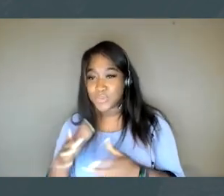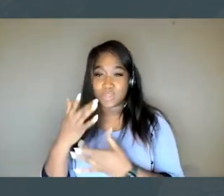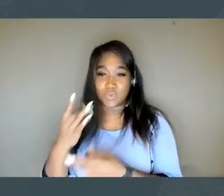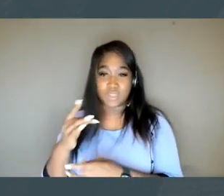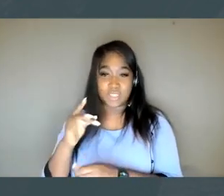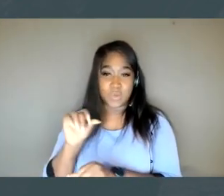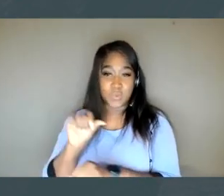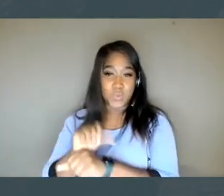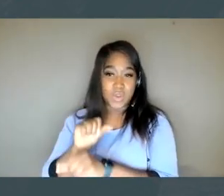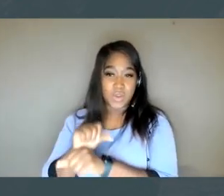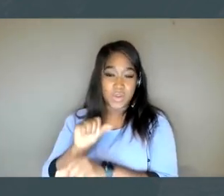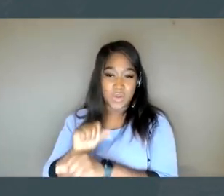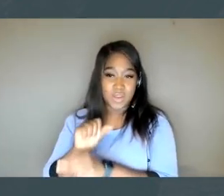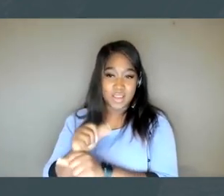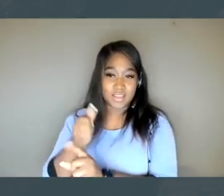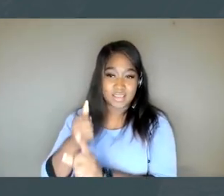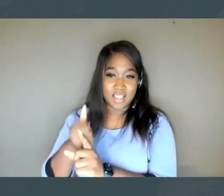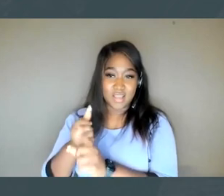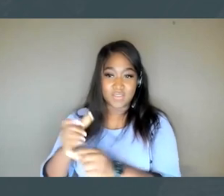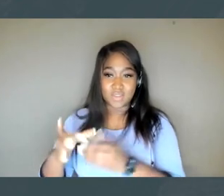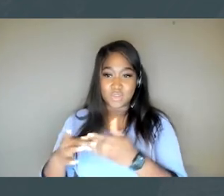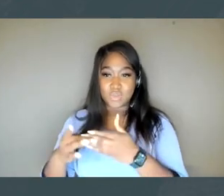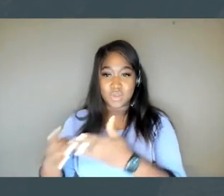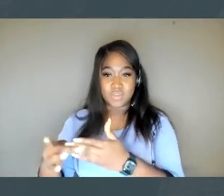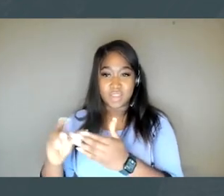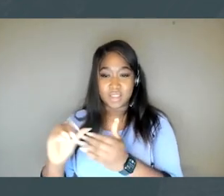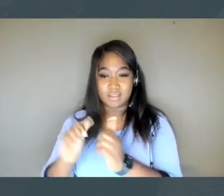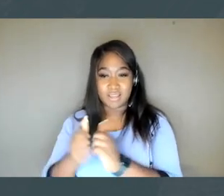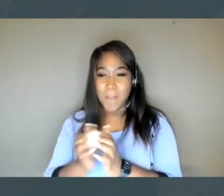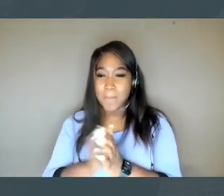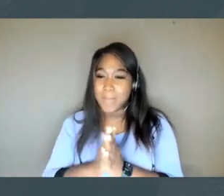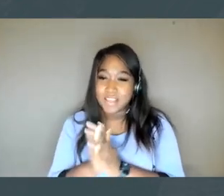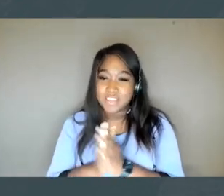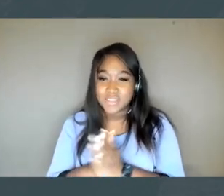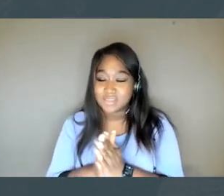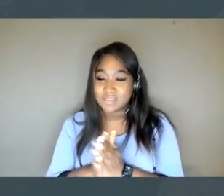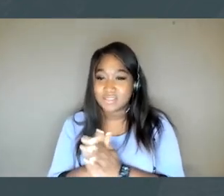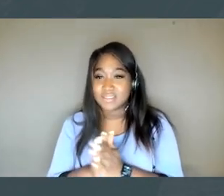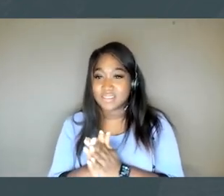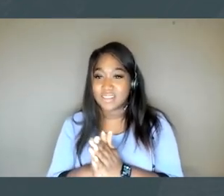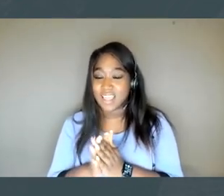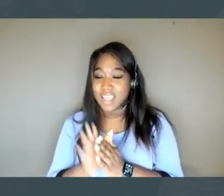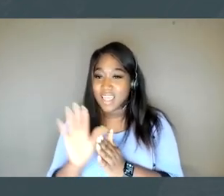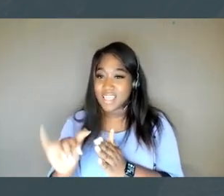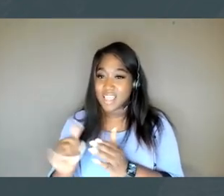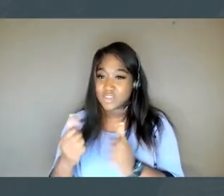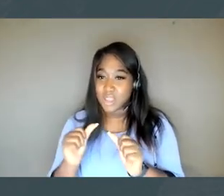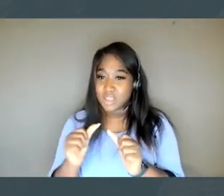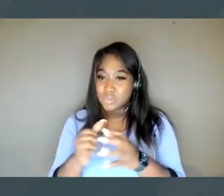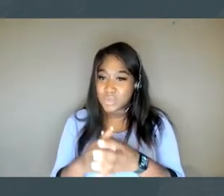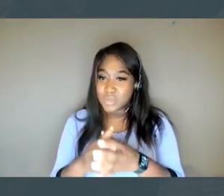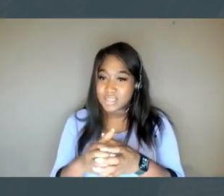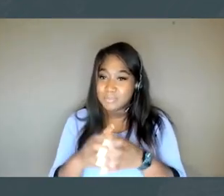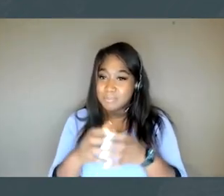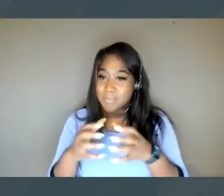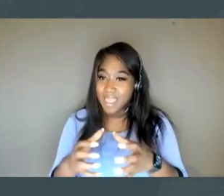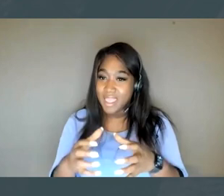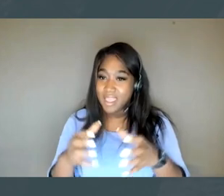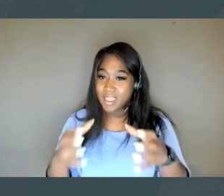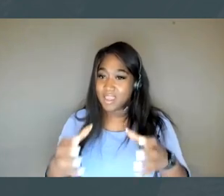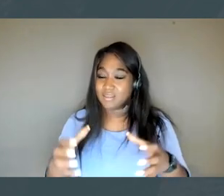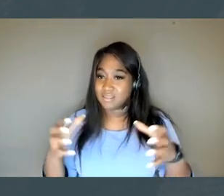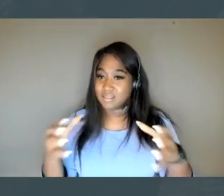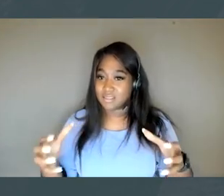that is driven by passion and is trying to expand how we, you know the world